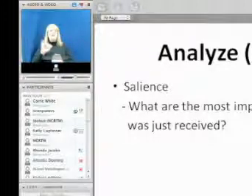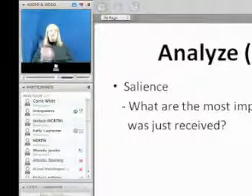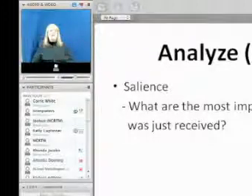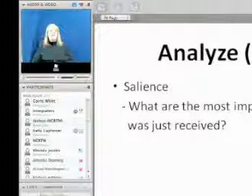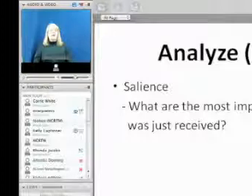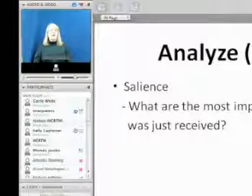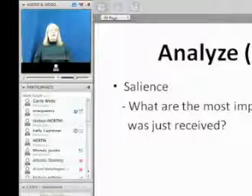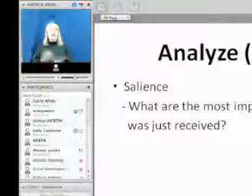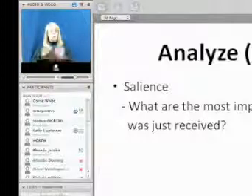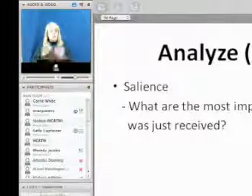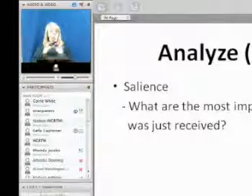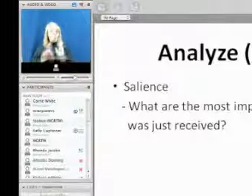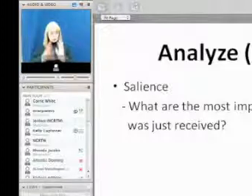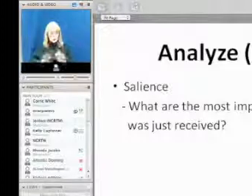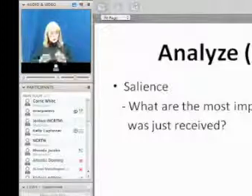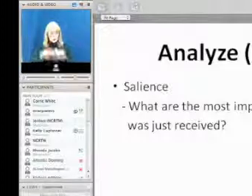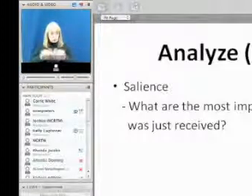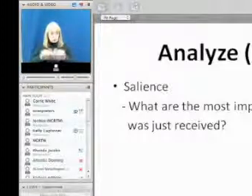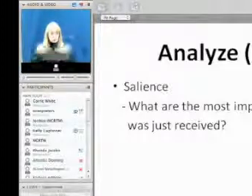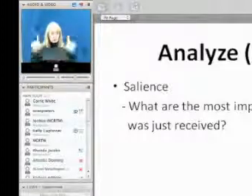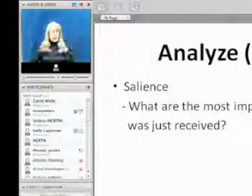Oh, the interpreter screen is frozen too.